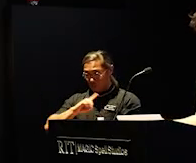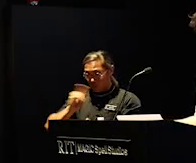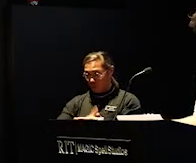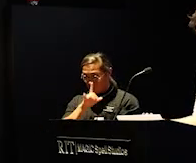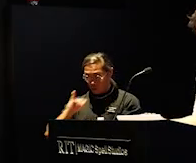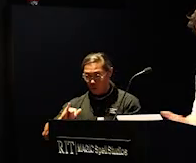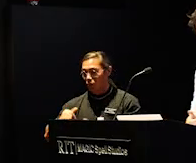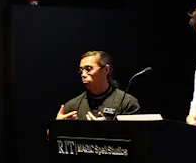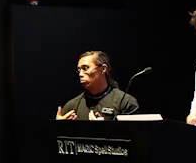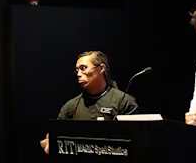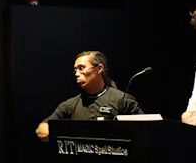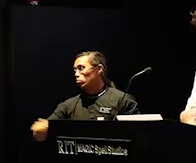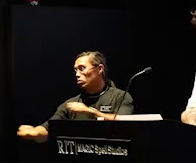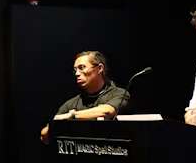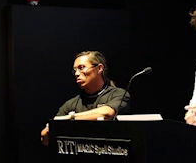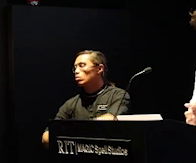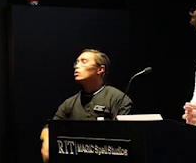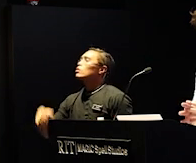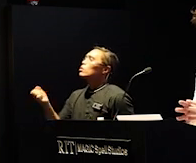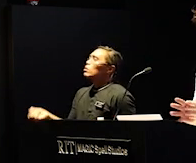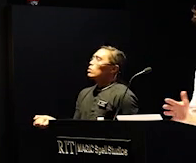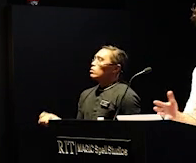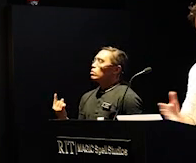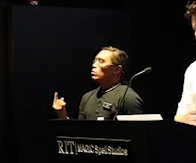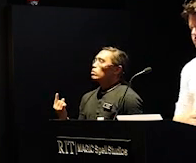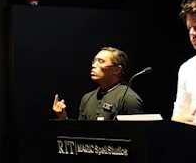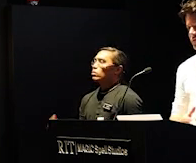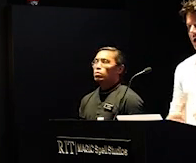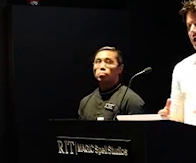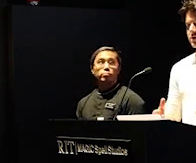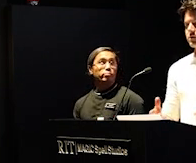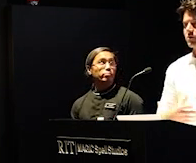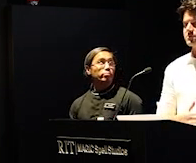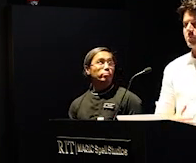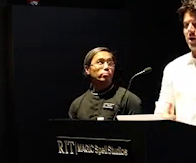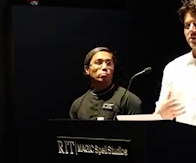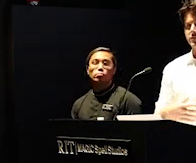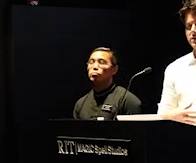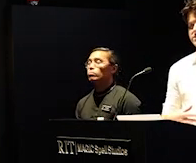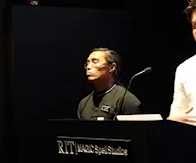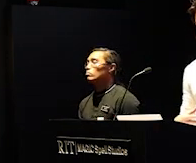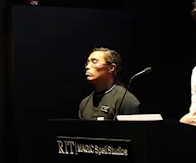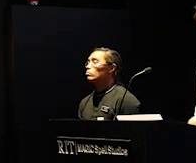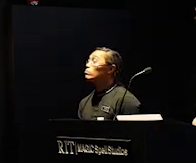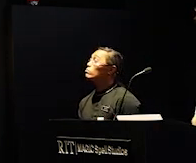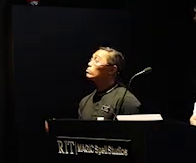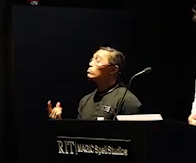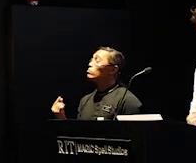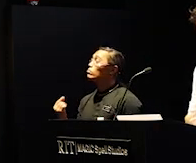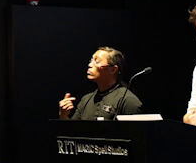So one thing that is that I noticed preparing for this, thinking